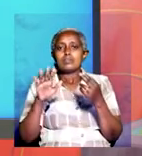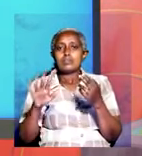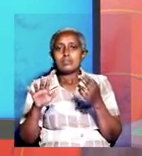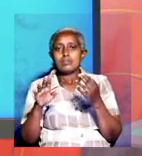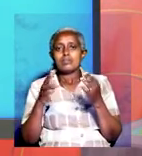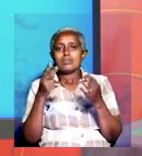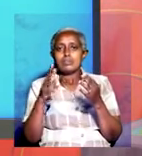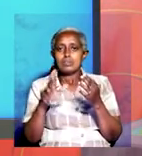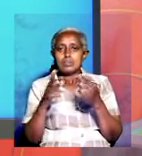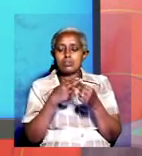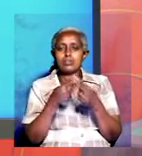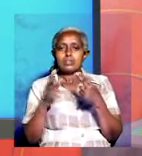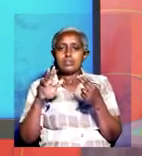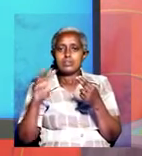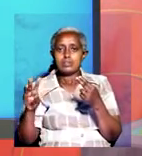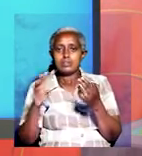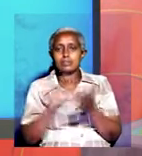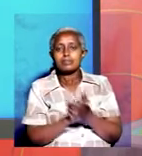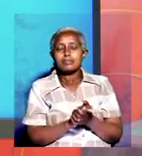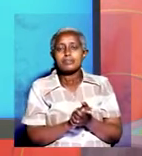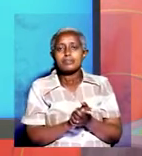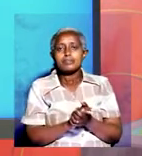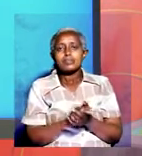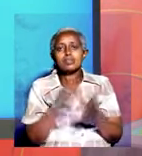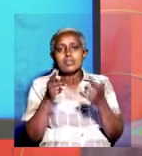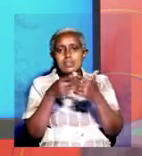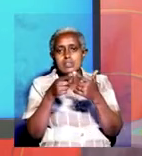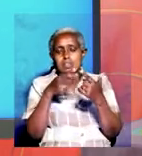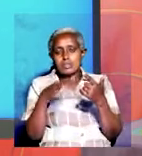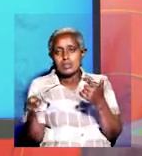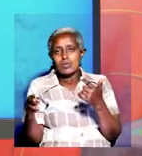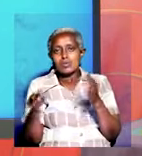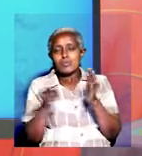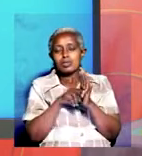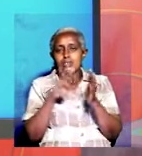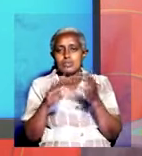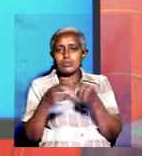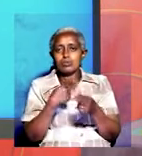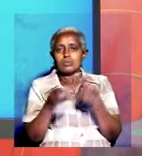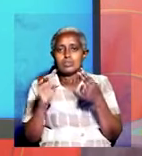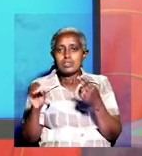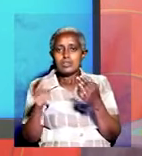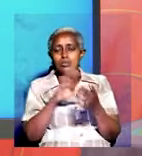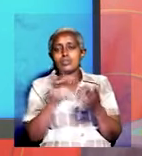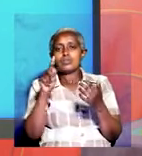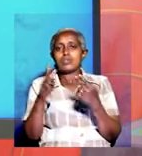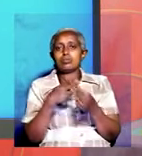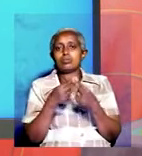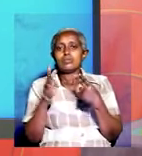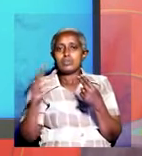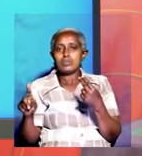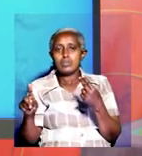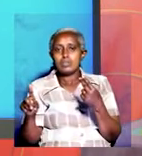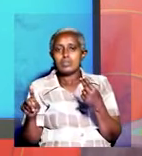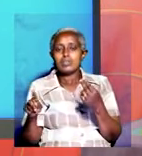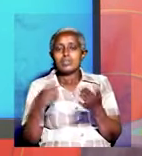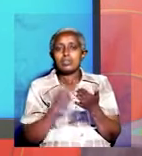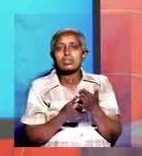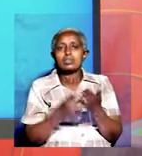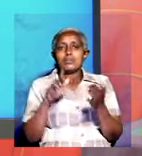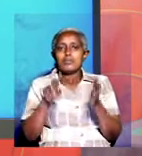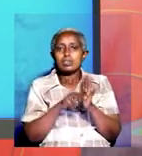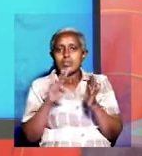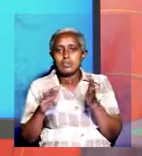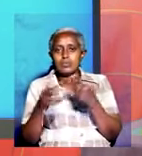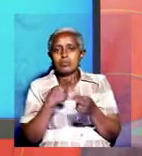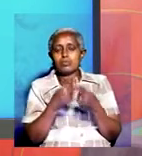and 3 multiplies 6. For second row, minus 4 multiplies 0 and 1 multiplies 1. Here minus